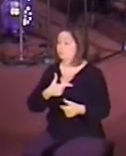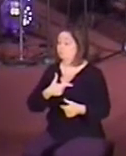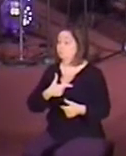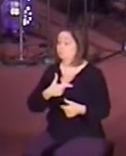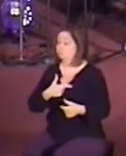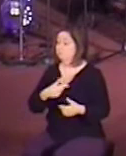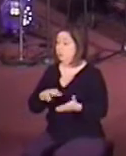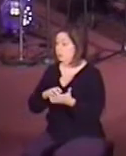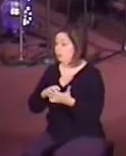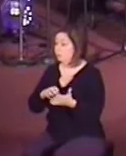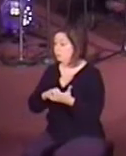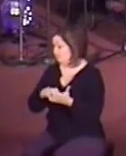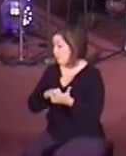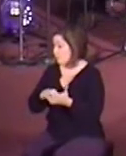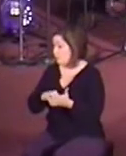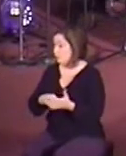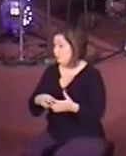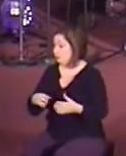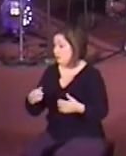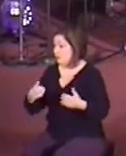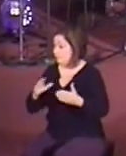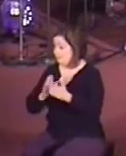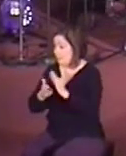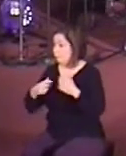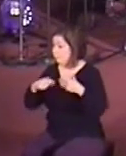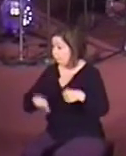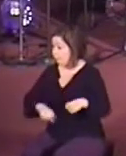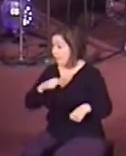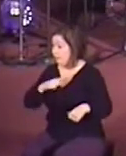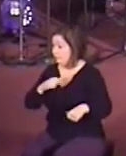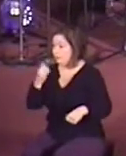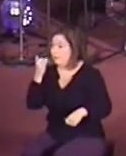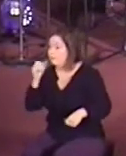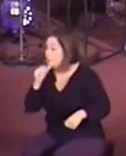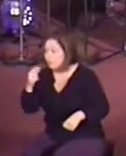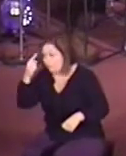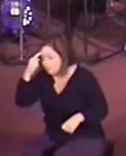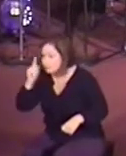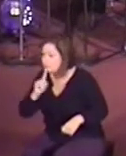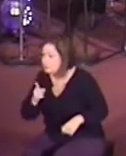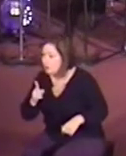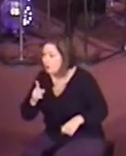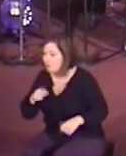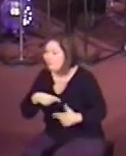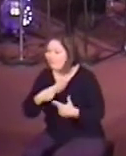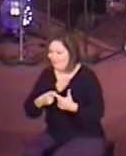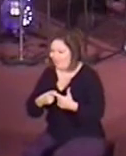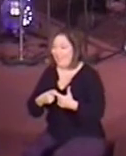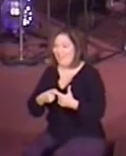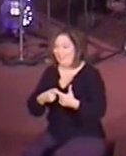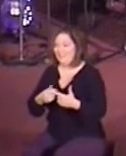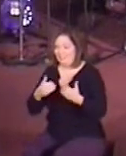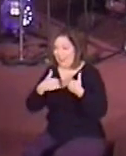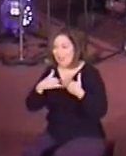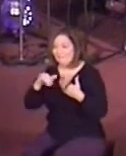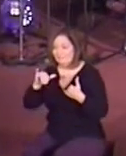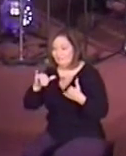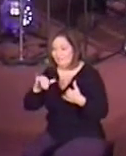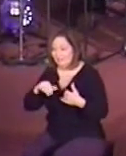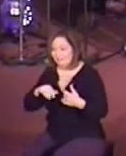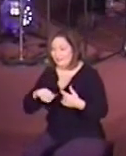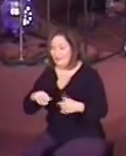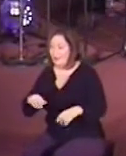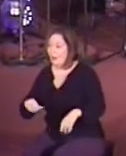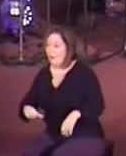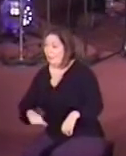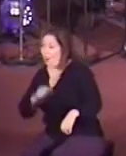to our own pride. And if you don't think that you are, you're probably susceptible in pride in this very moment. If you can't